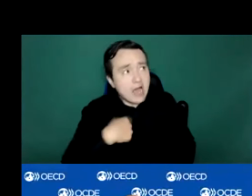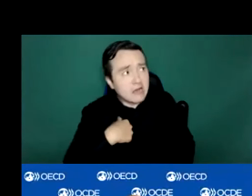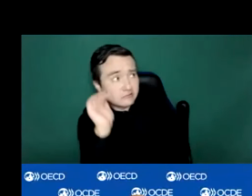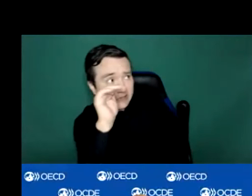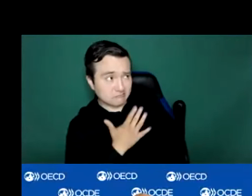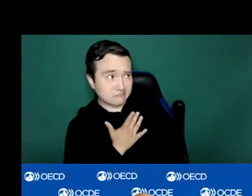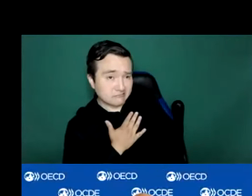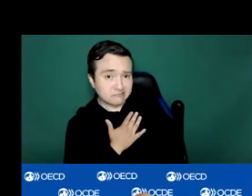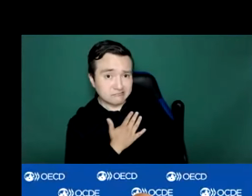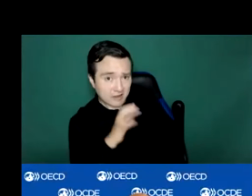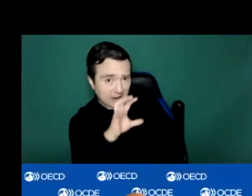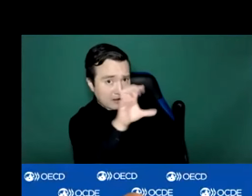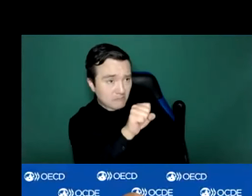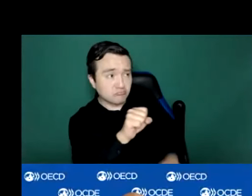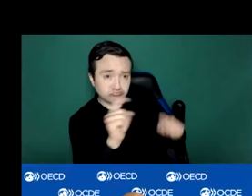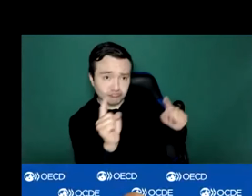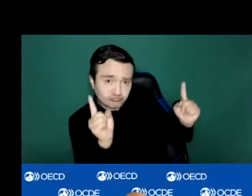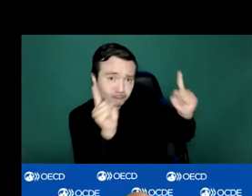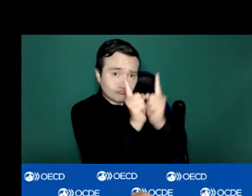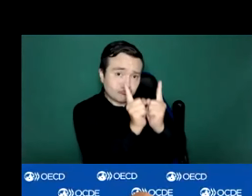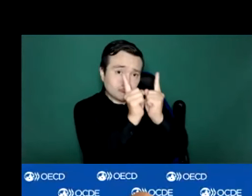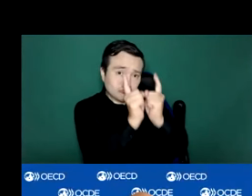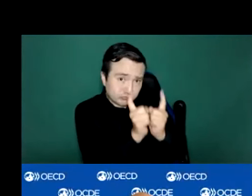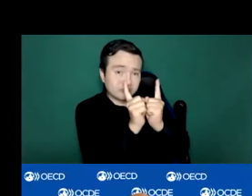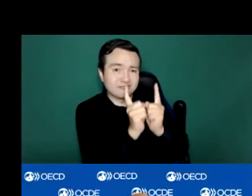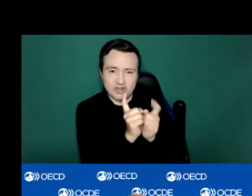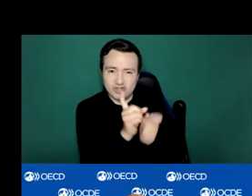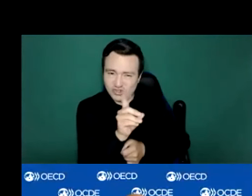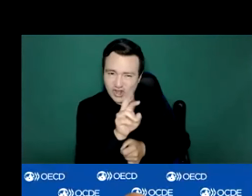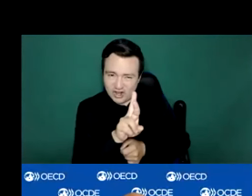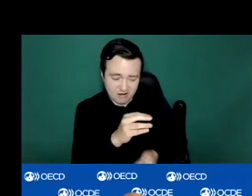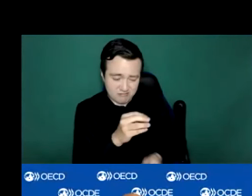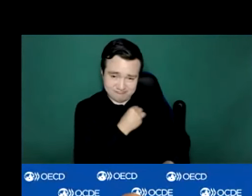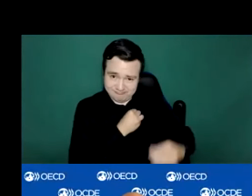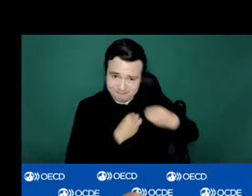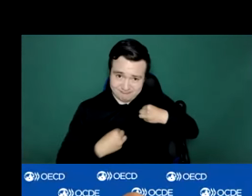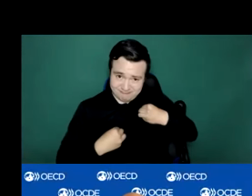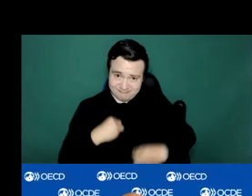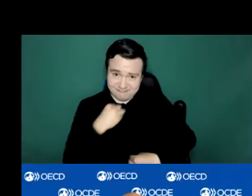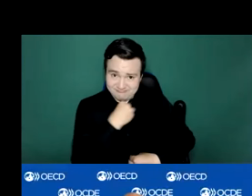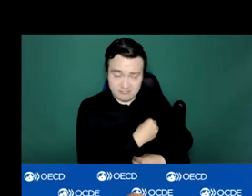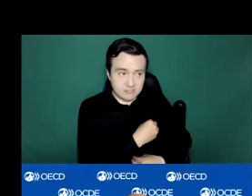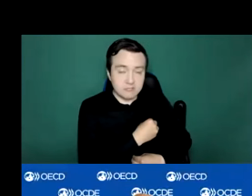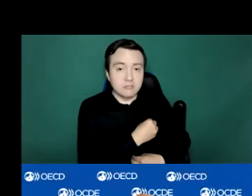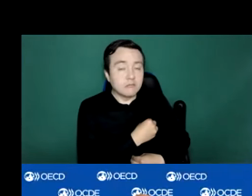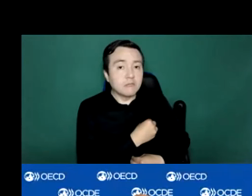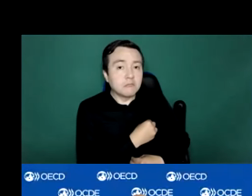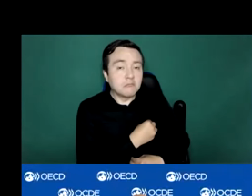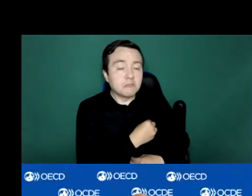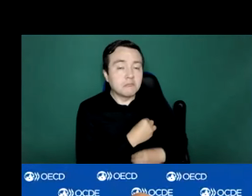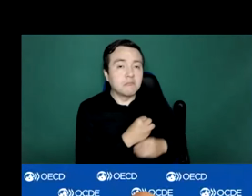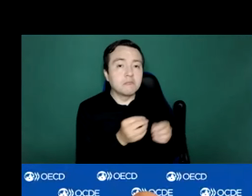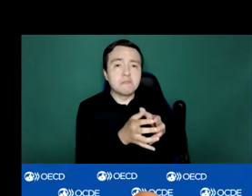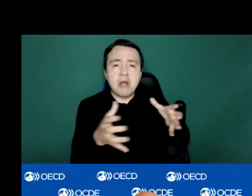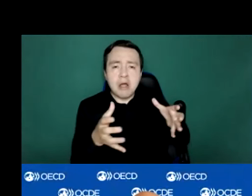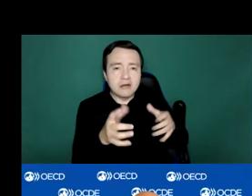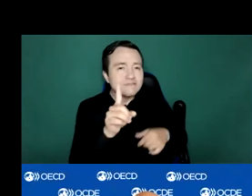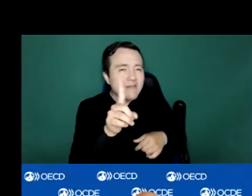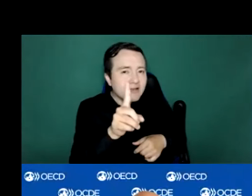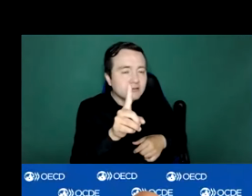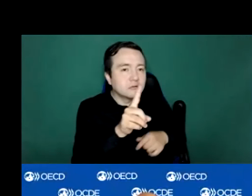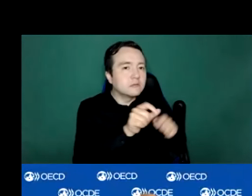mostly associated in the countries in Latin America and the Caribbean. But if you actually move the perspective to looking